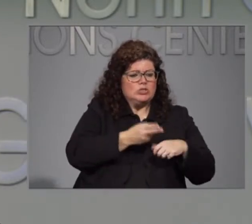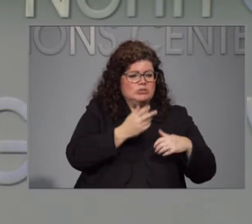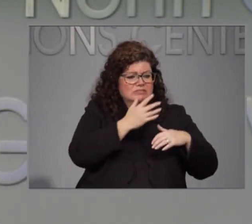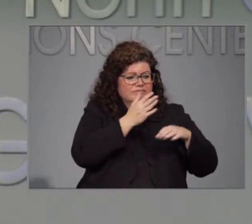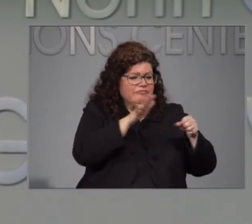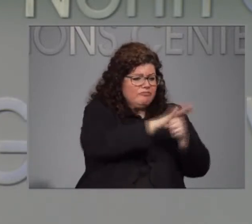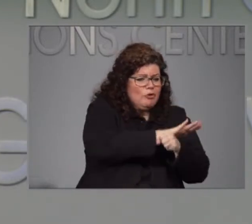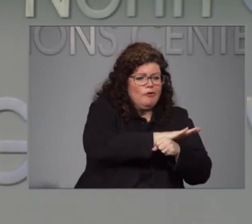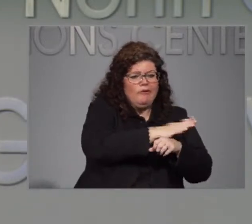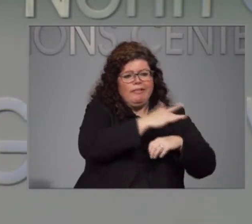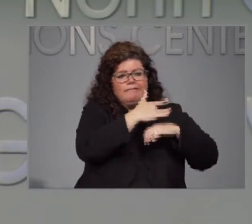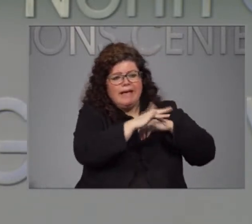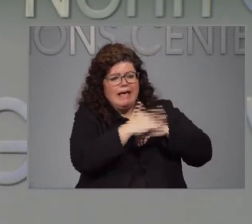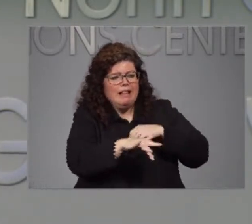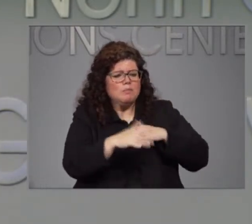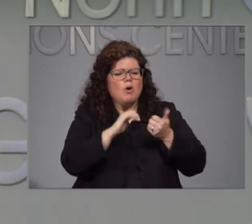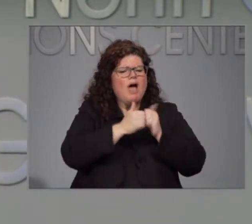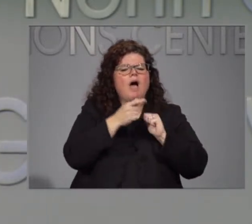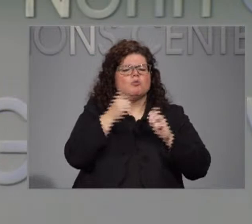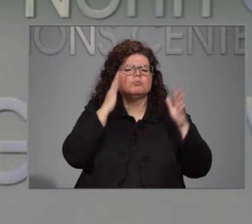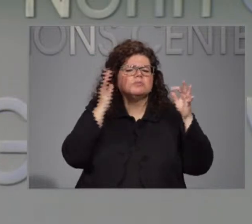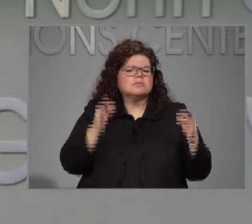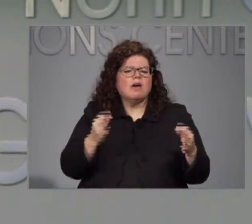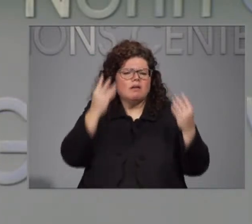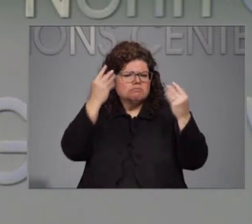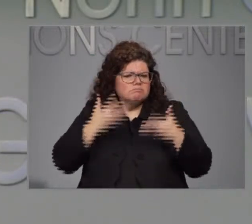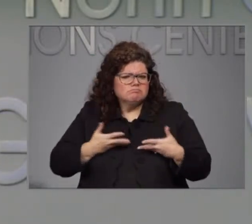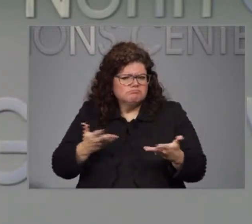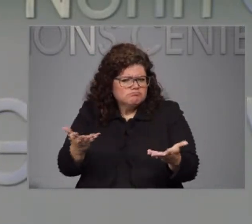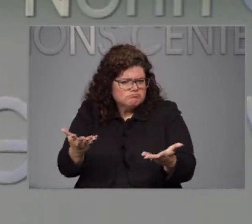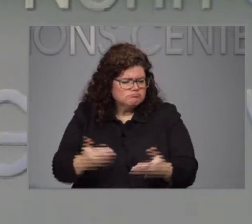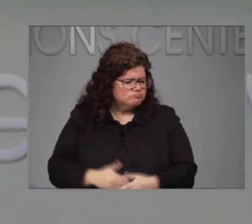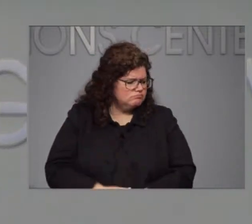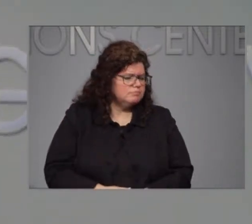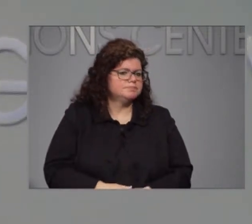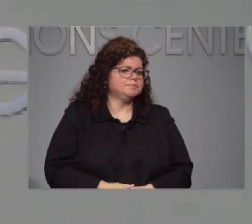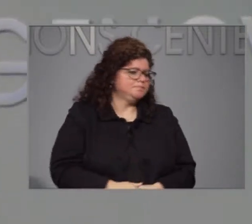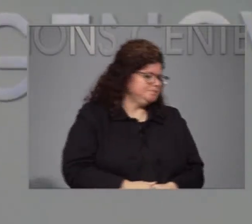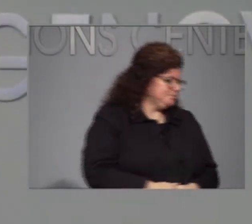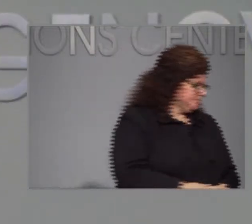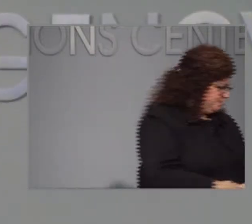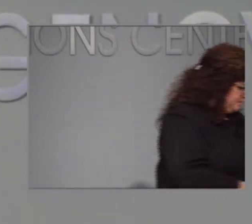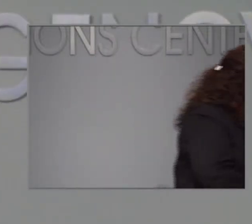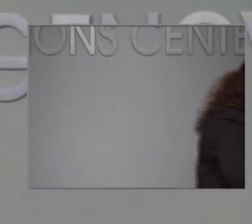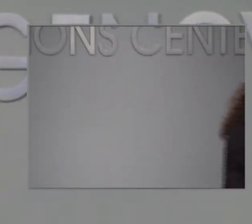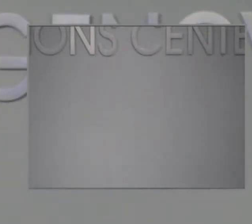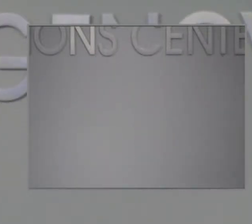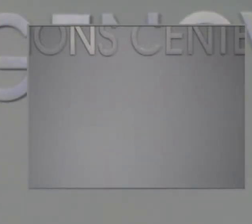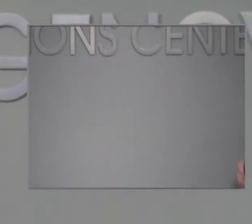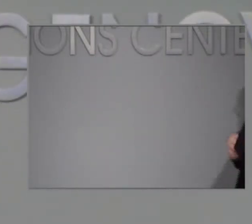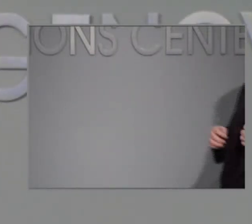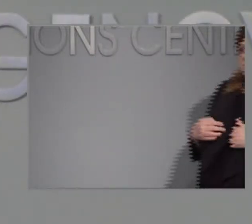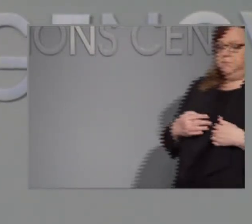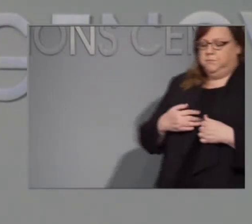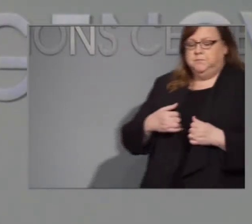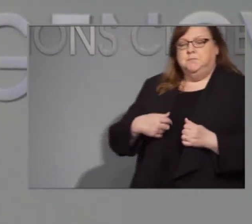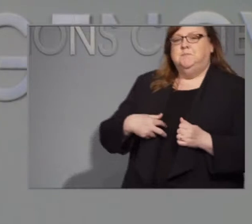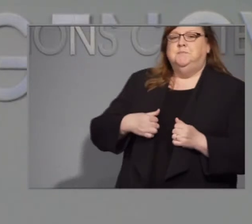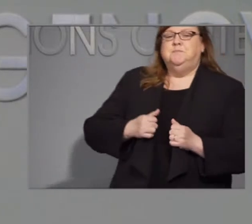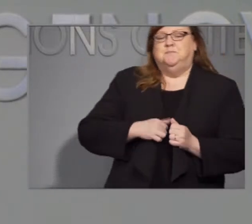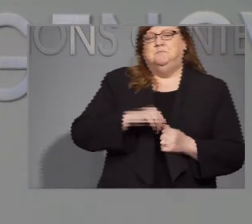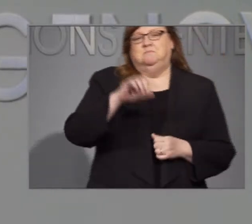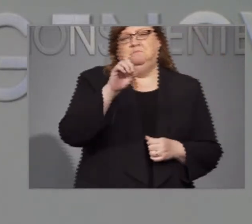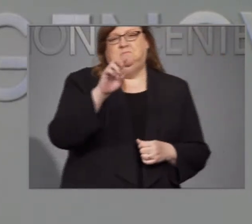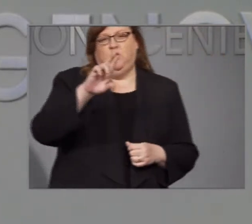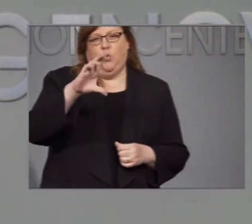give her analysis of that data and those questions. Sure. Thanks for that thoughtful question. And it's the questions